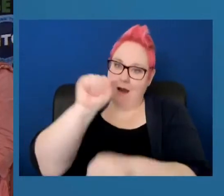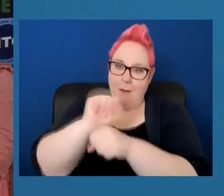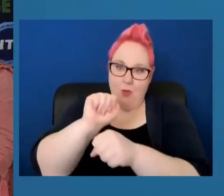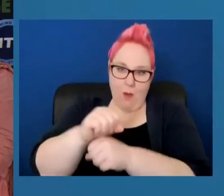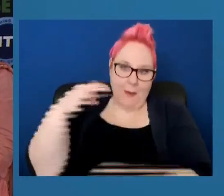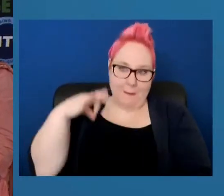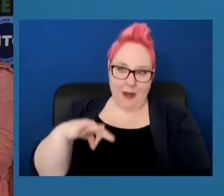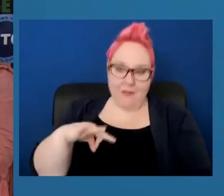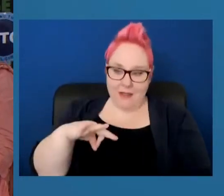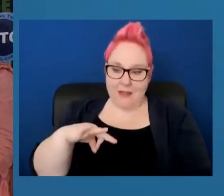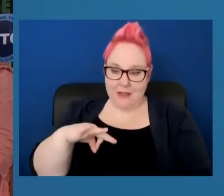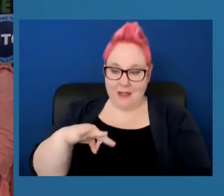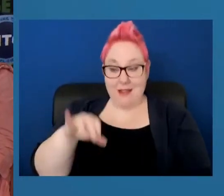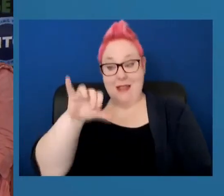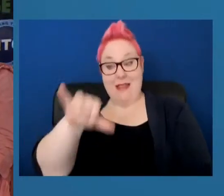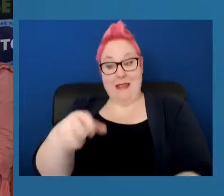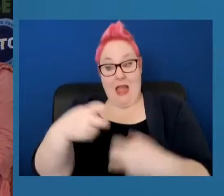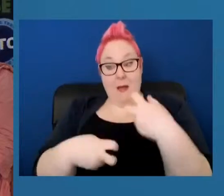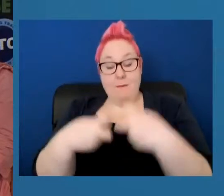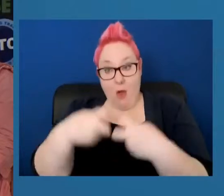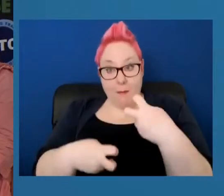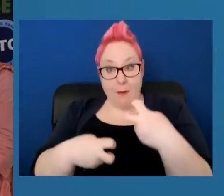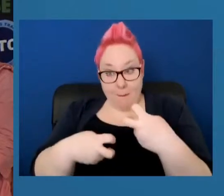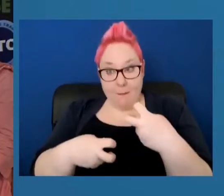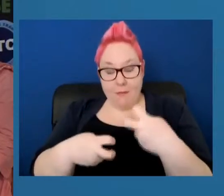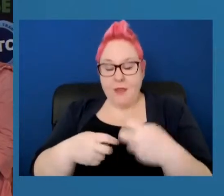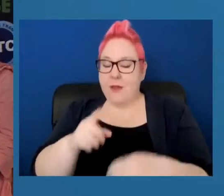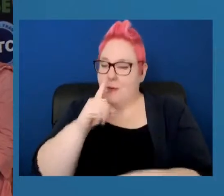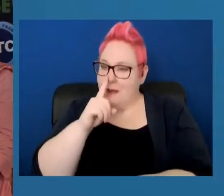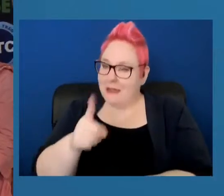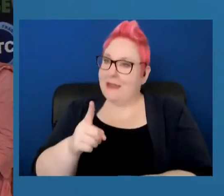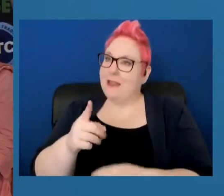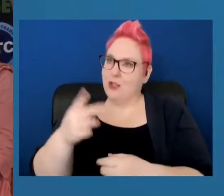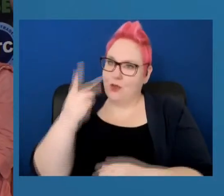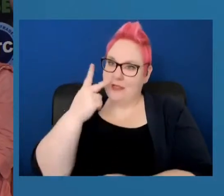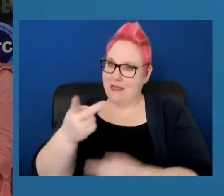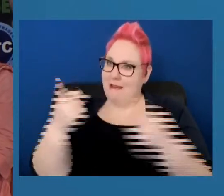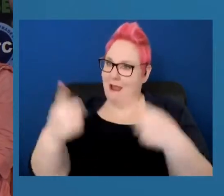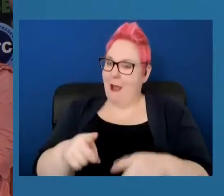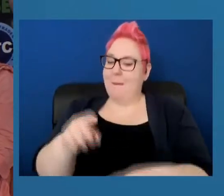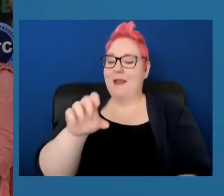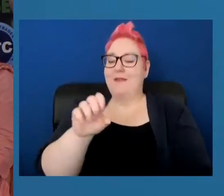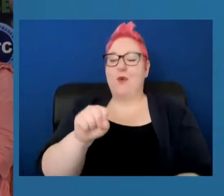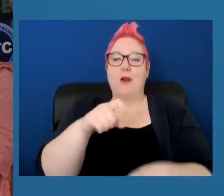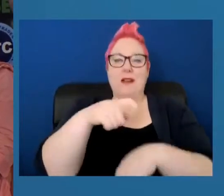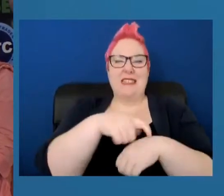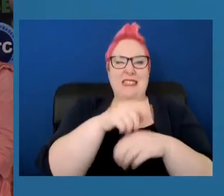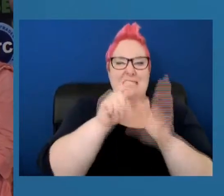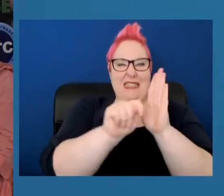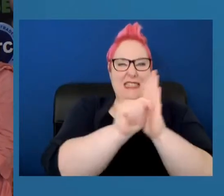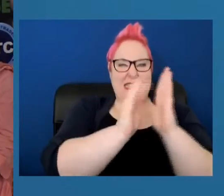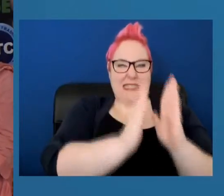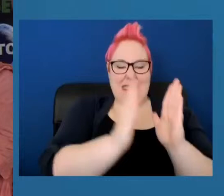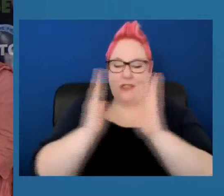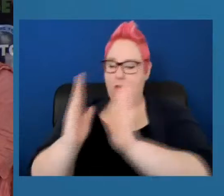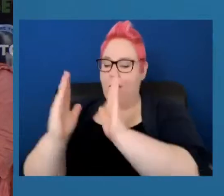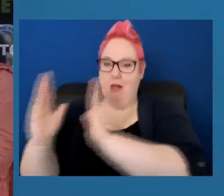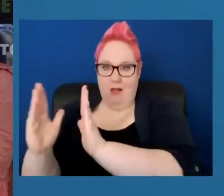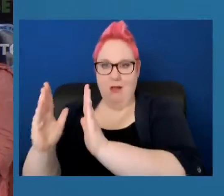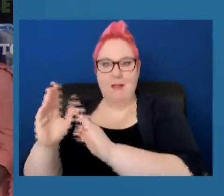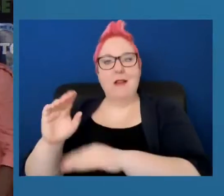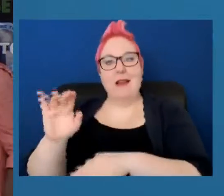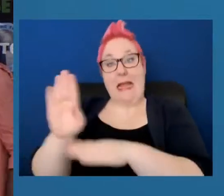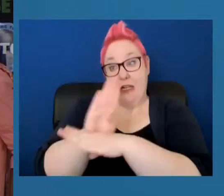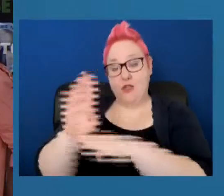that problem is particularly acute in seasonal industries like the hotel industry, where fully 1